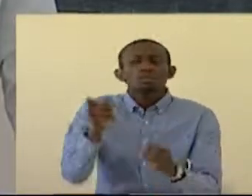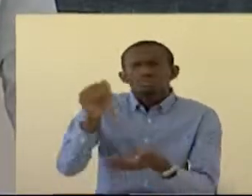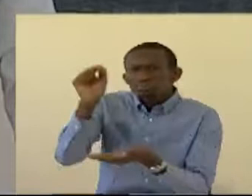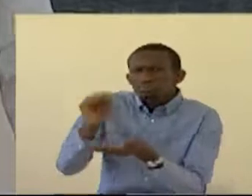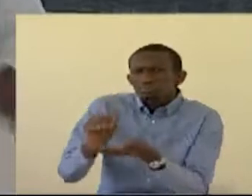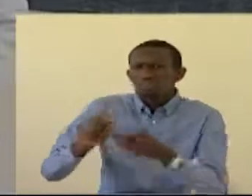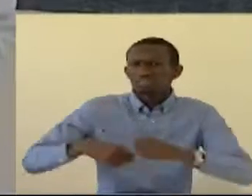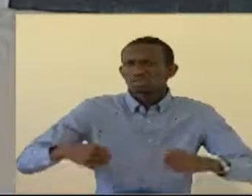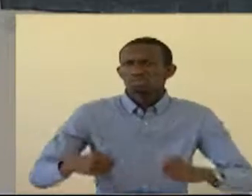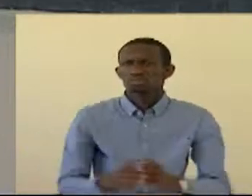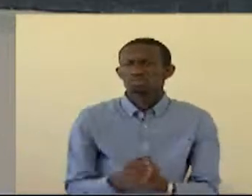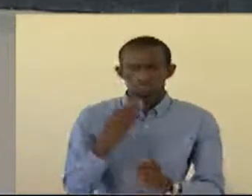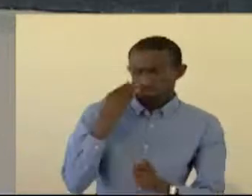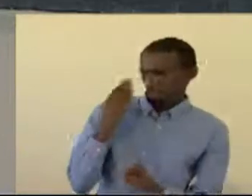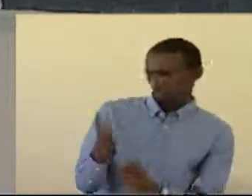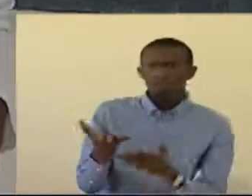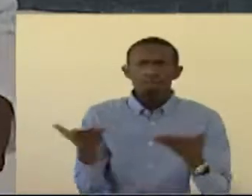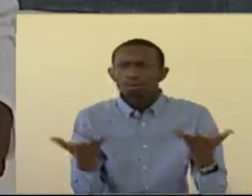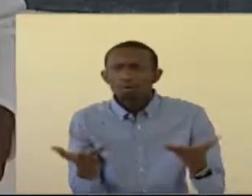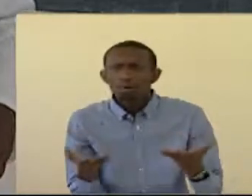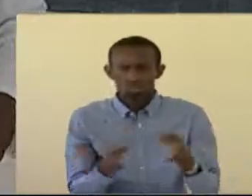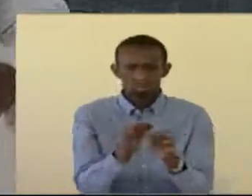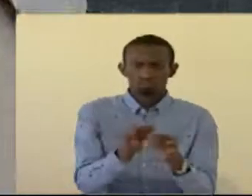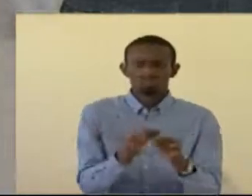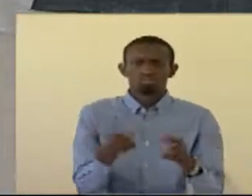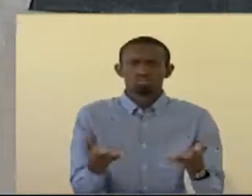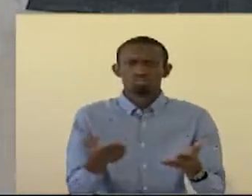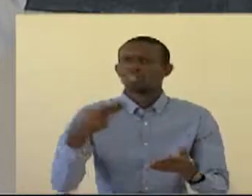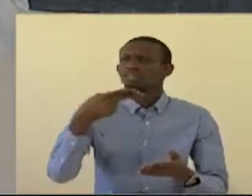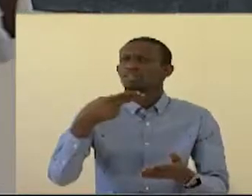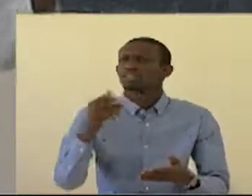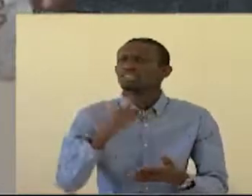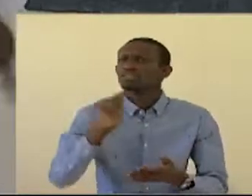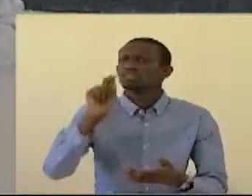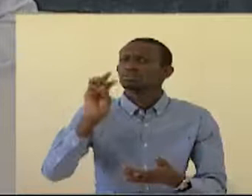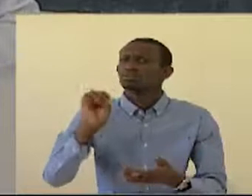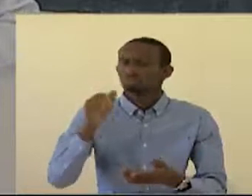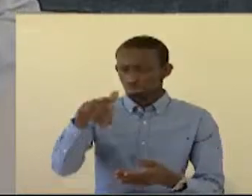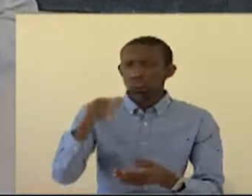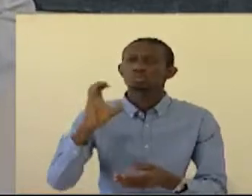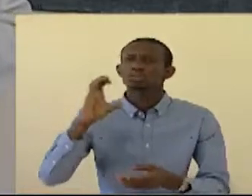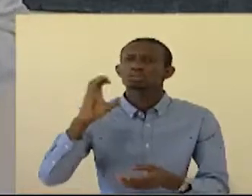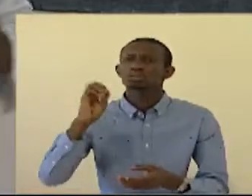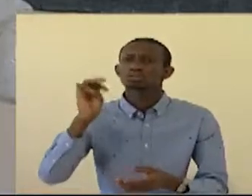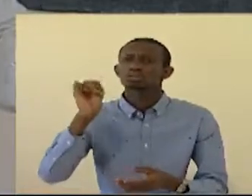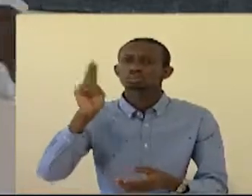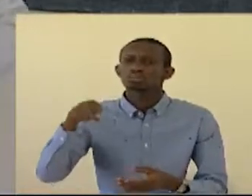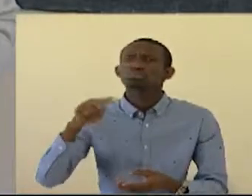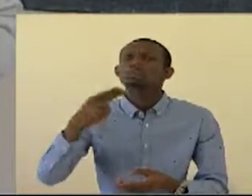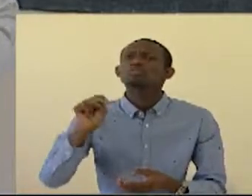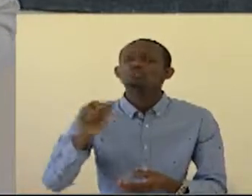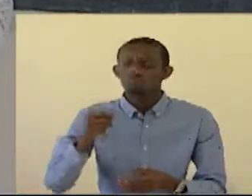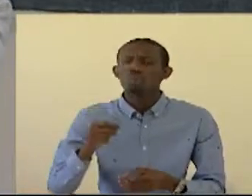reduction reactions, we will look at how we can introduce hydrogen atoms in a compound as